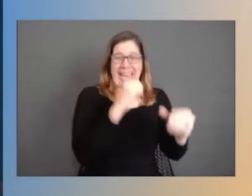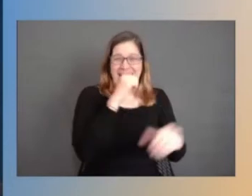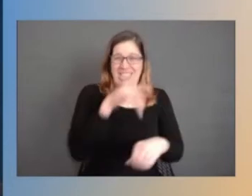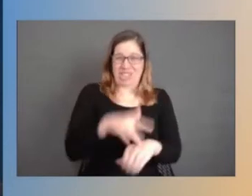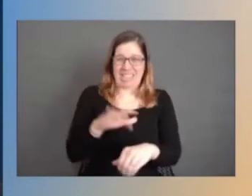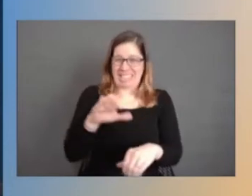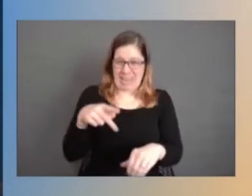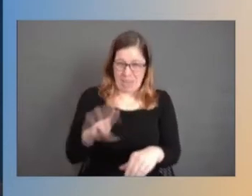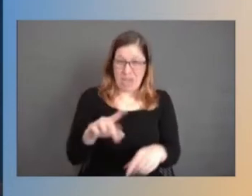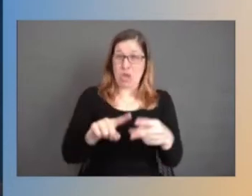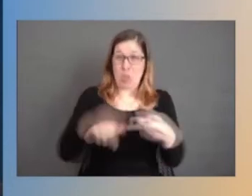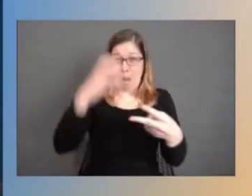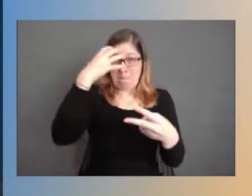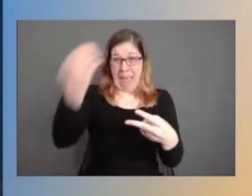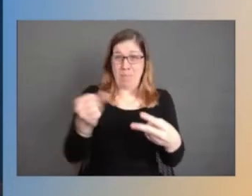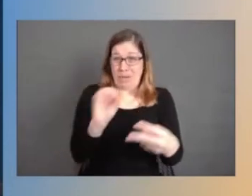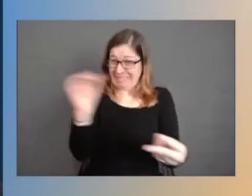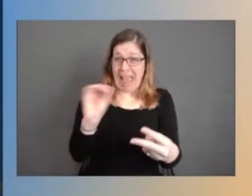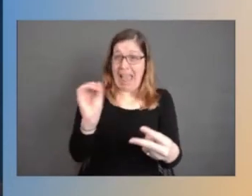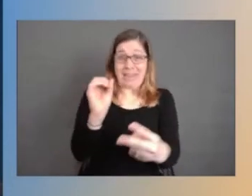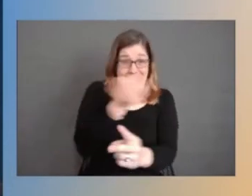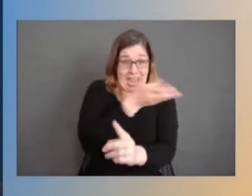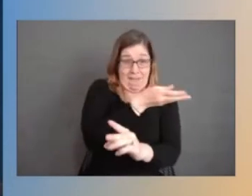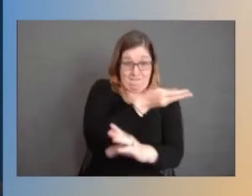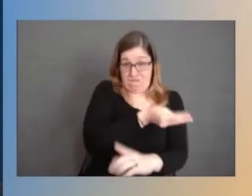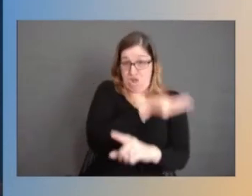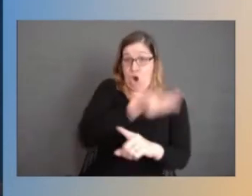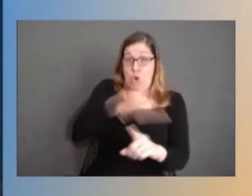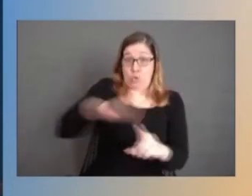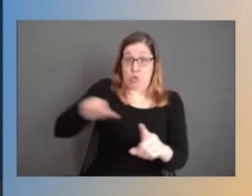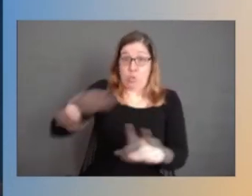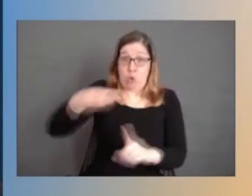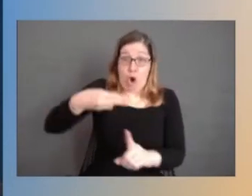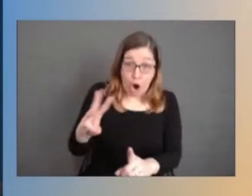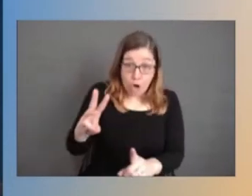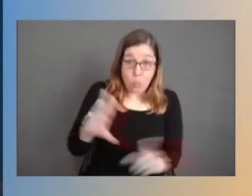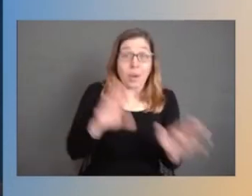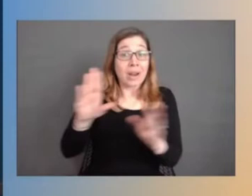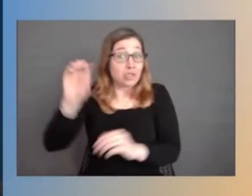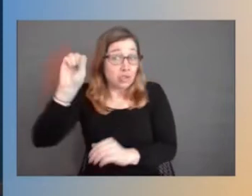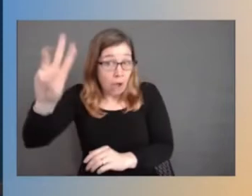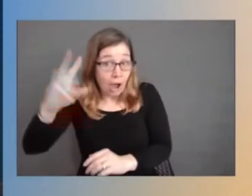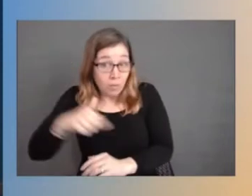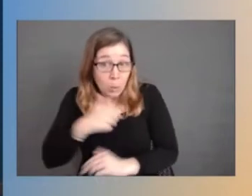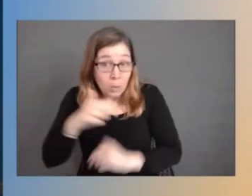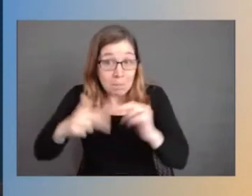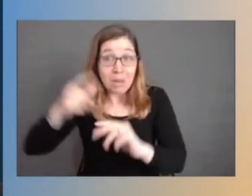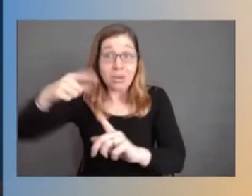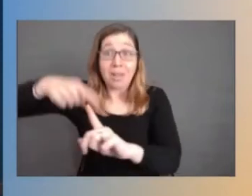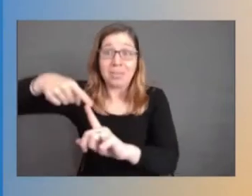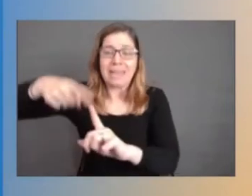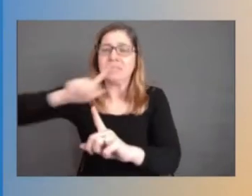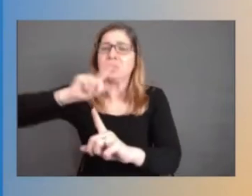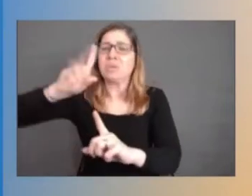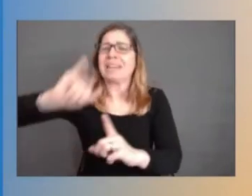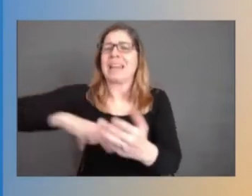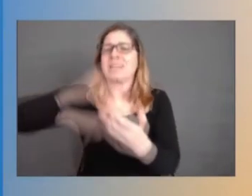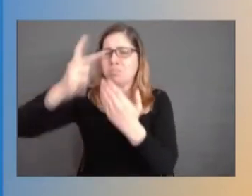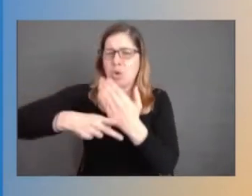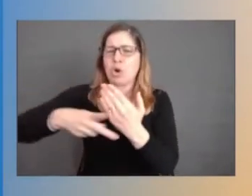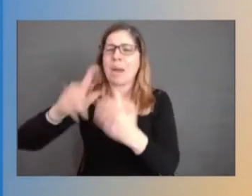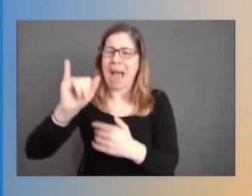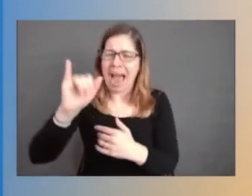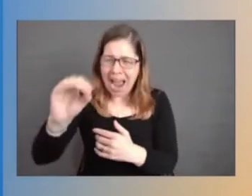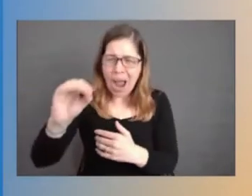cards. It actually just flows through the hardware, and the software that we build on these cards is really just programming the I/O engines